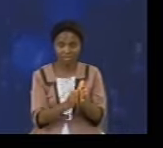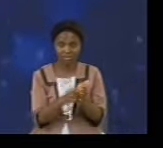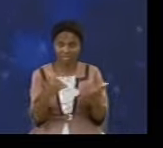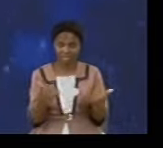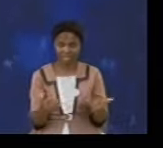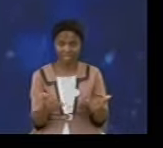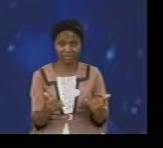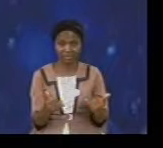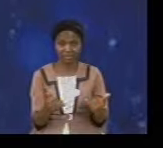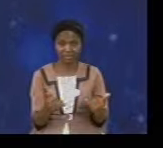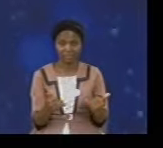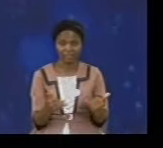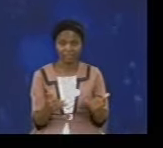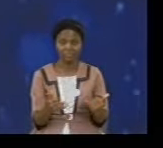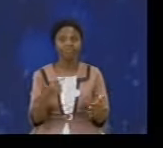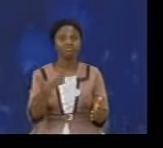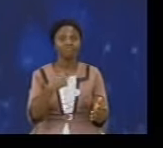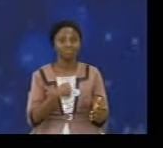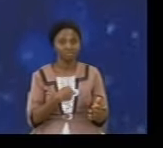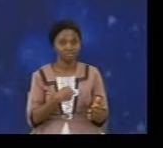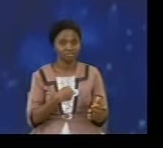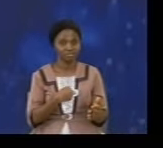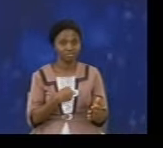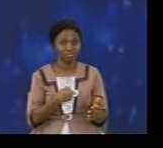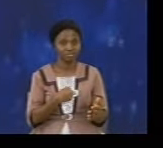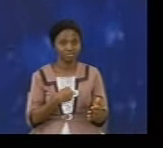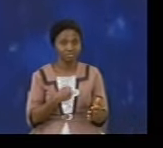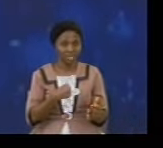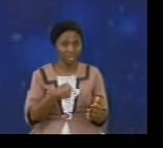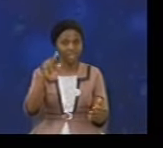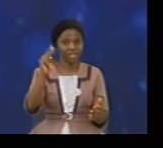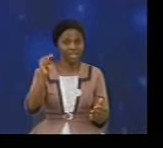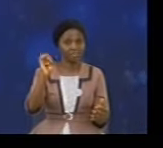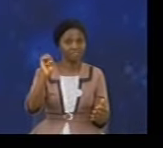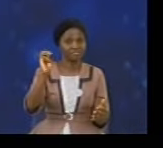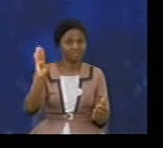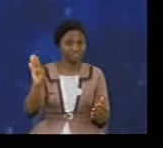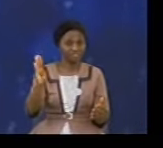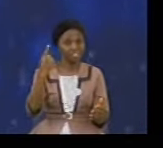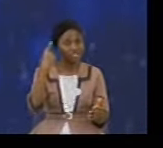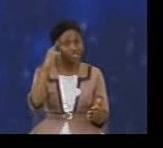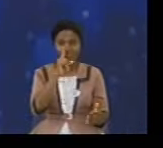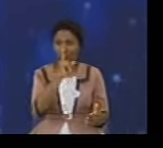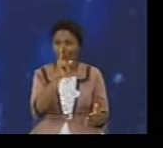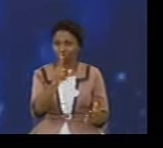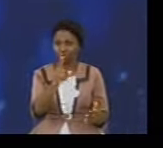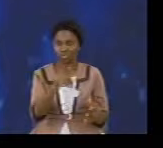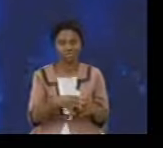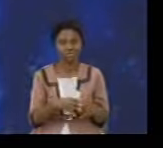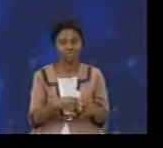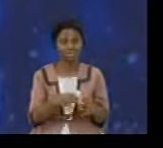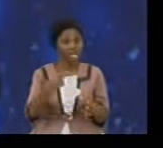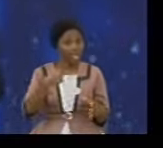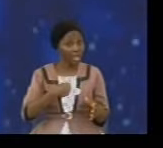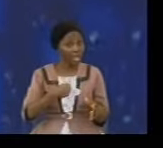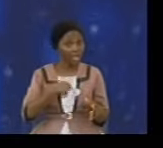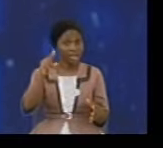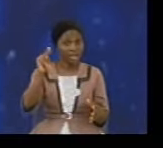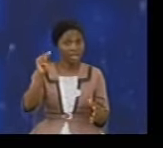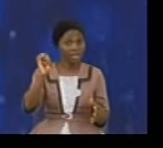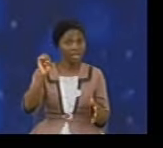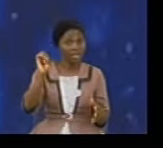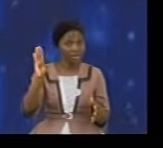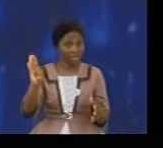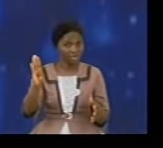now I, Nebuchadnezzar, for real, I,